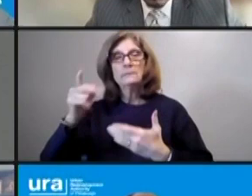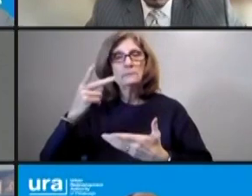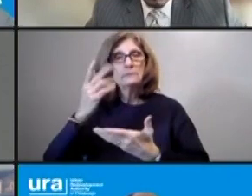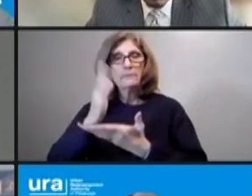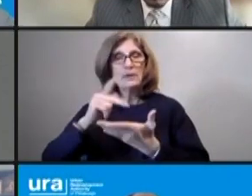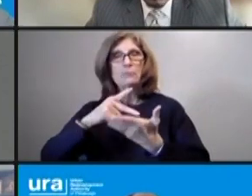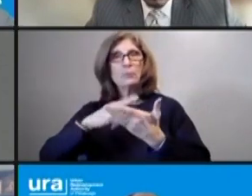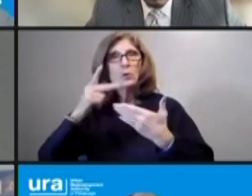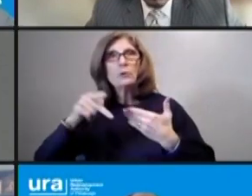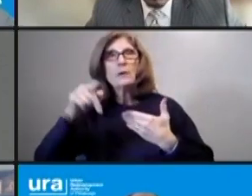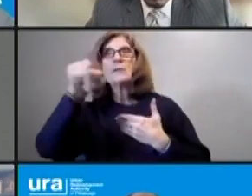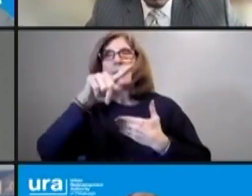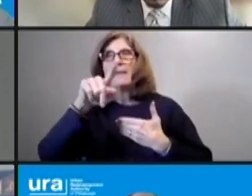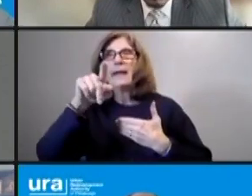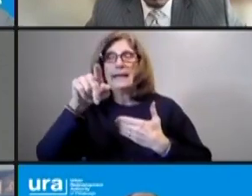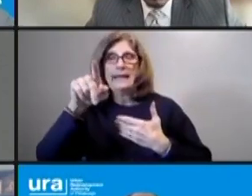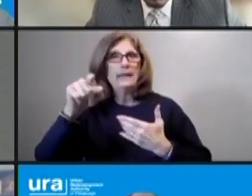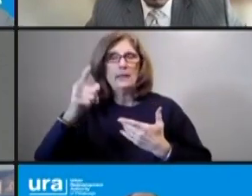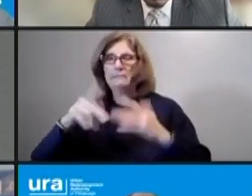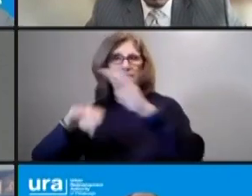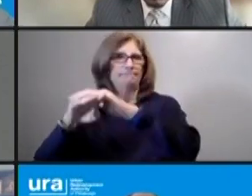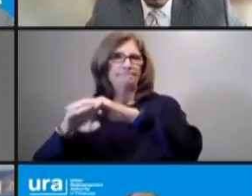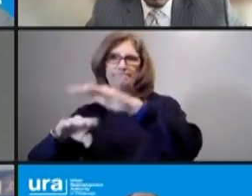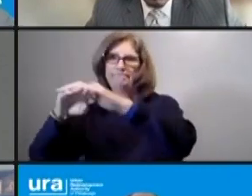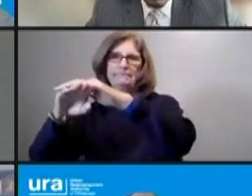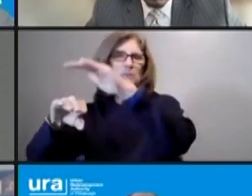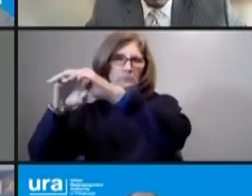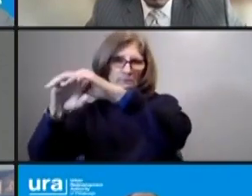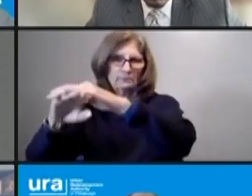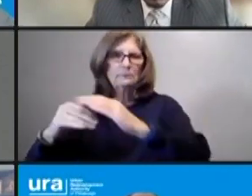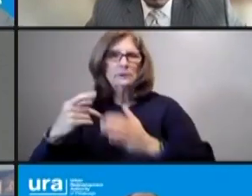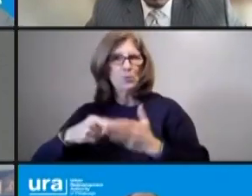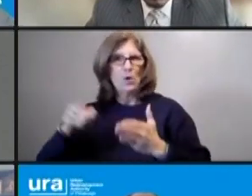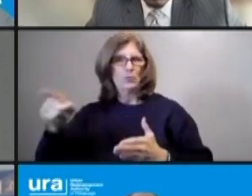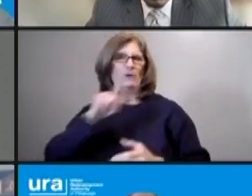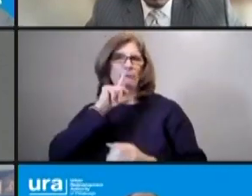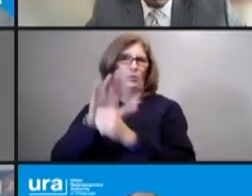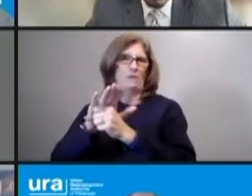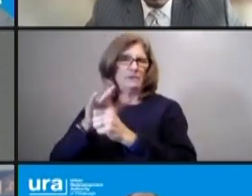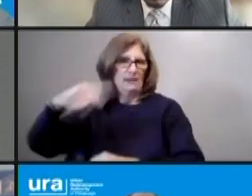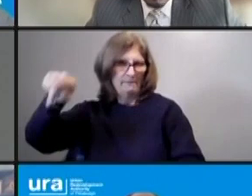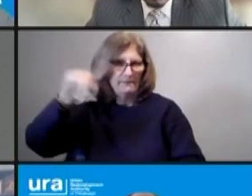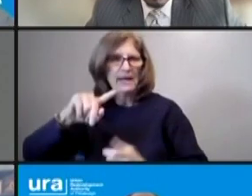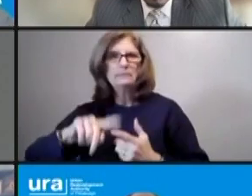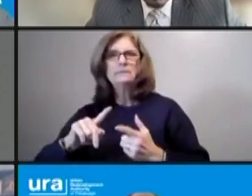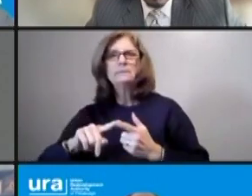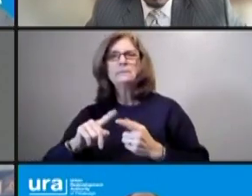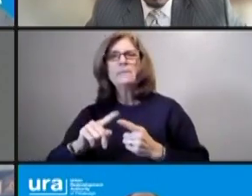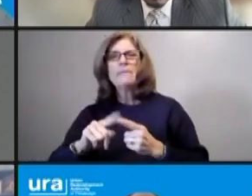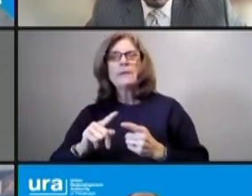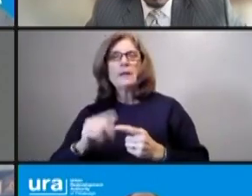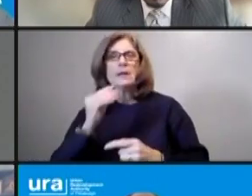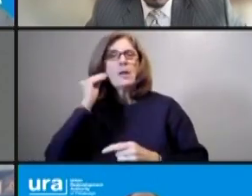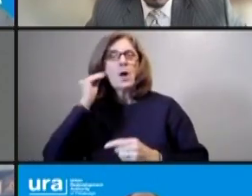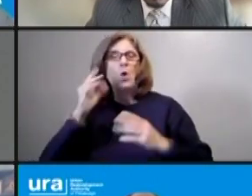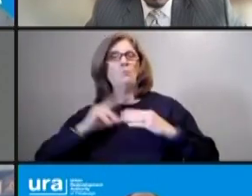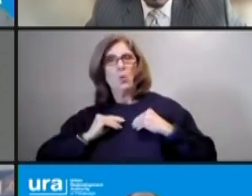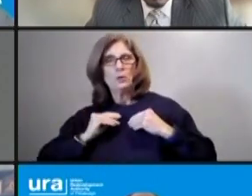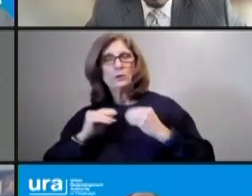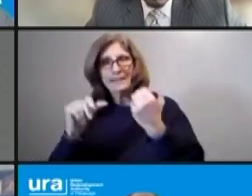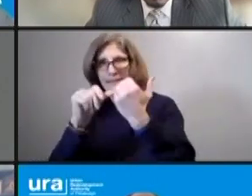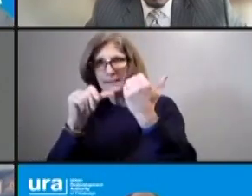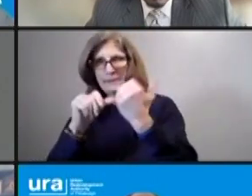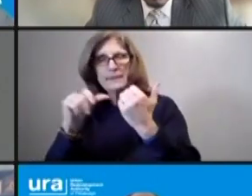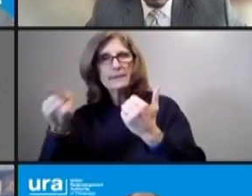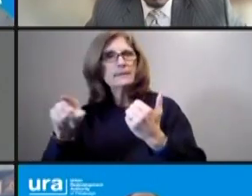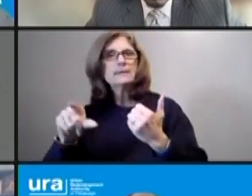that these are pretty much maxed out at their committed levels. You know, homeowner assistance program is completely maxed out. So this